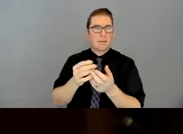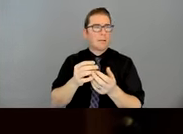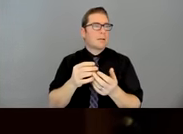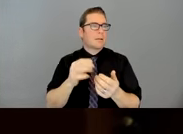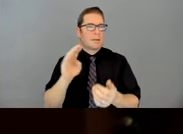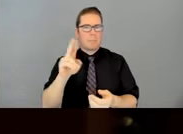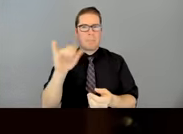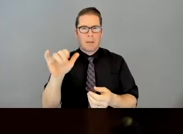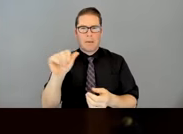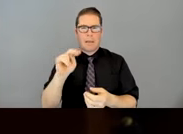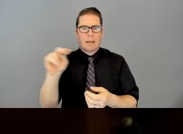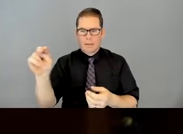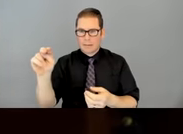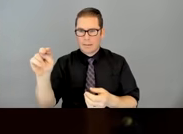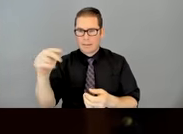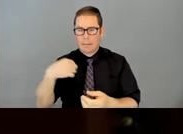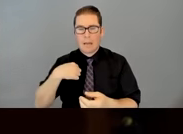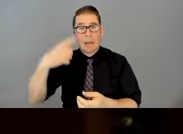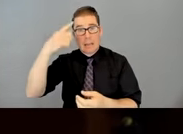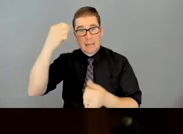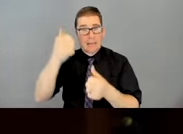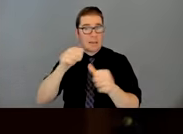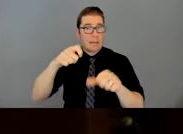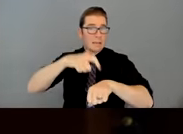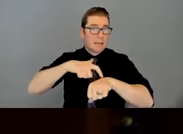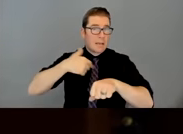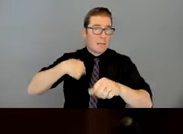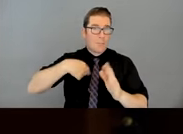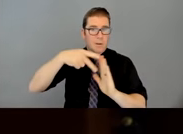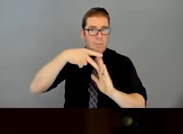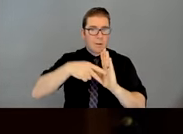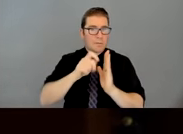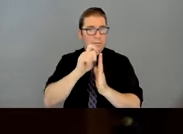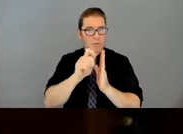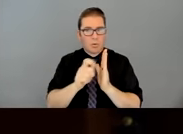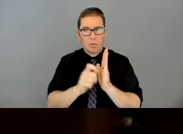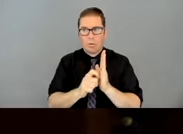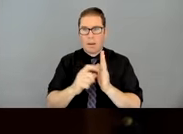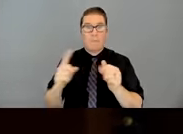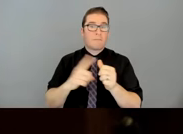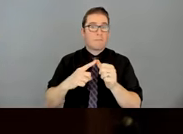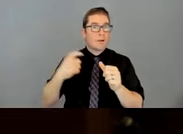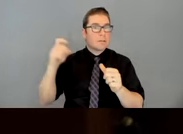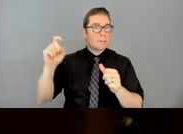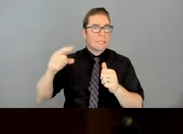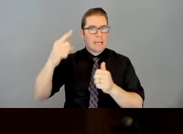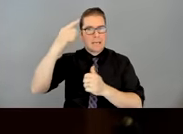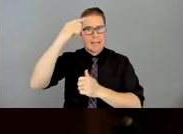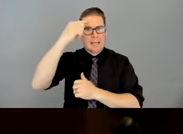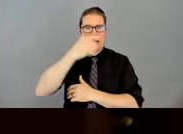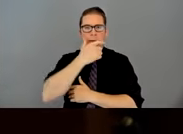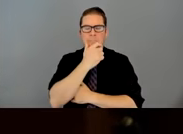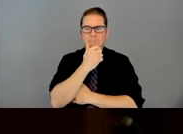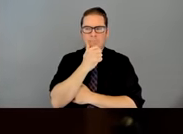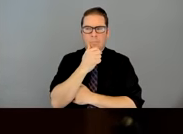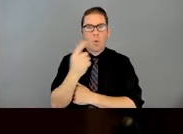whenever we are writing a policy, first of all, I think we need to be mindful that we're not writing a policy because of that one student